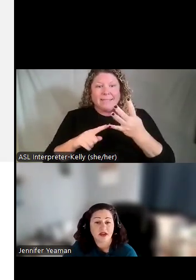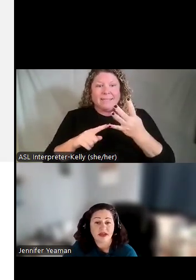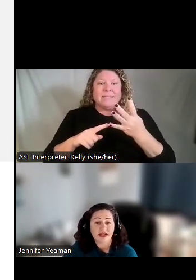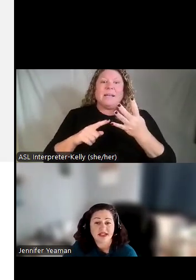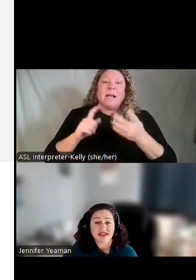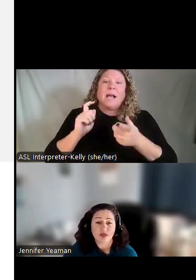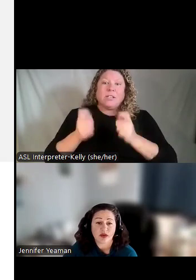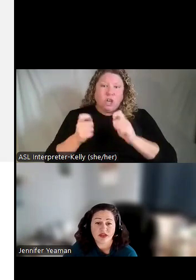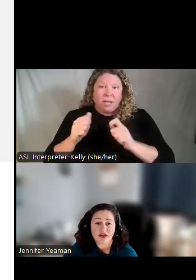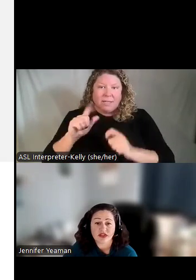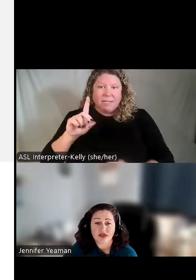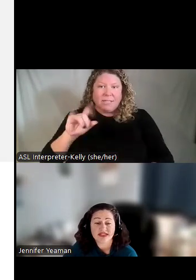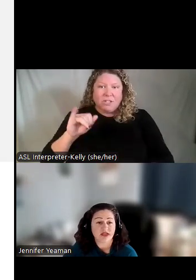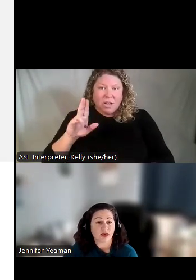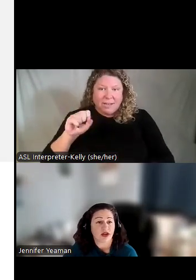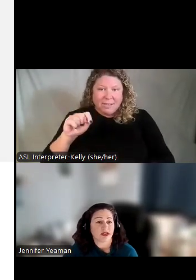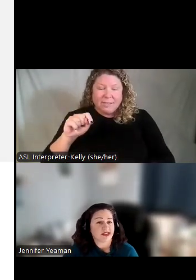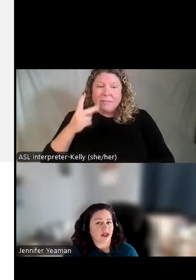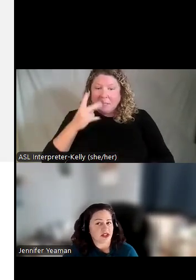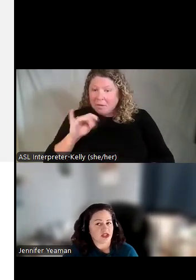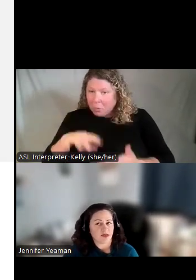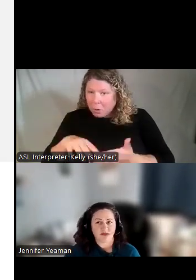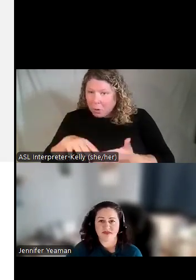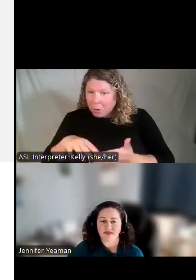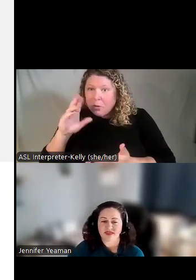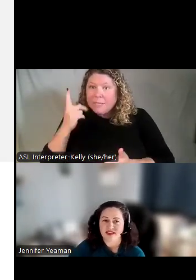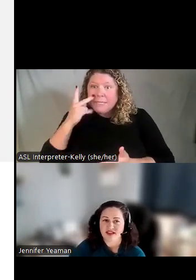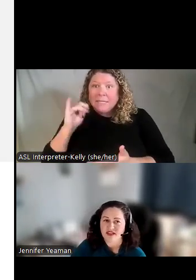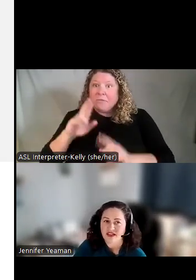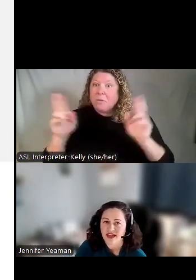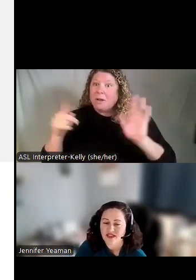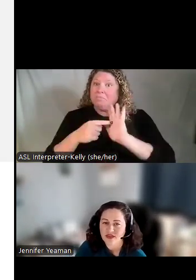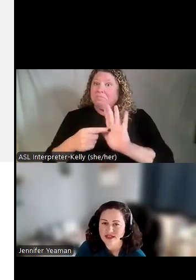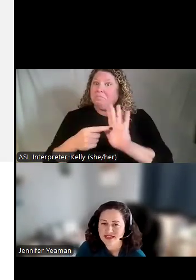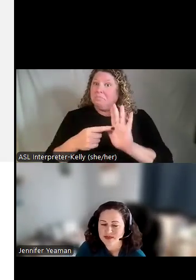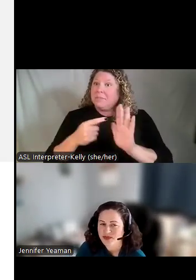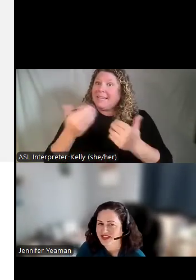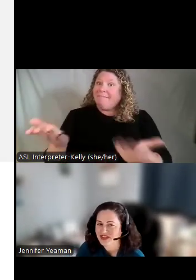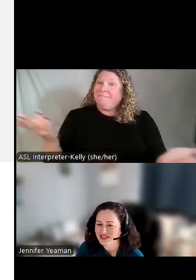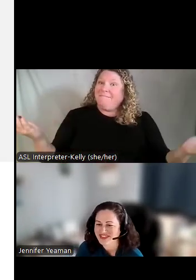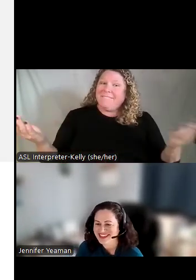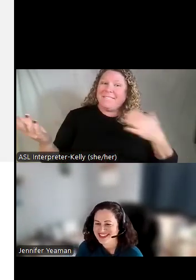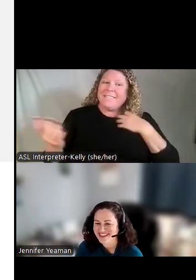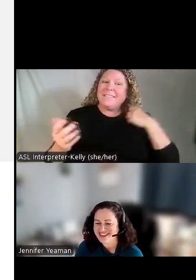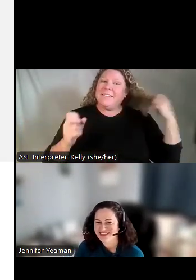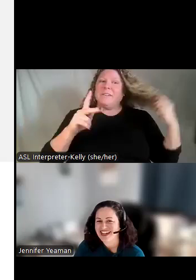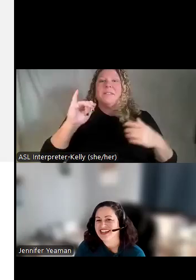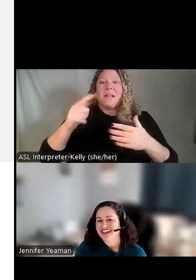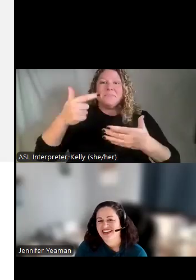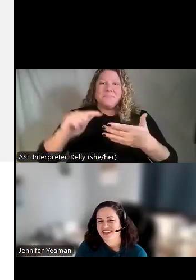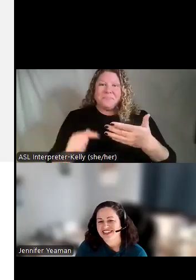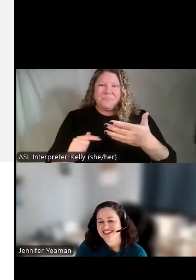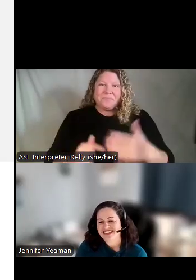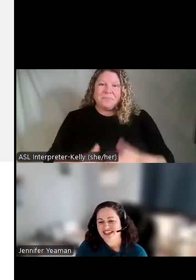will take another minute to see what we learned or see if we are ready to launch. Those are the steps we're going to go through in this